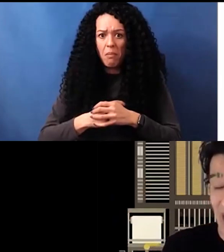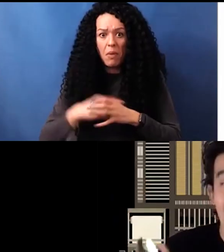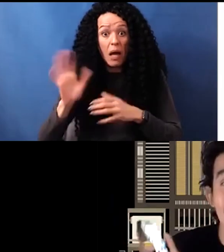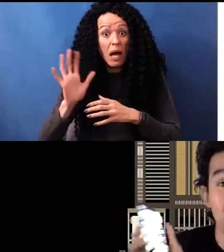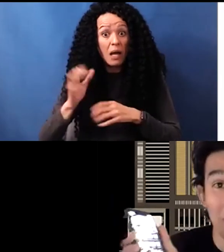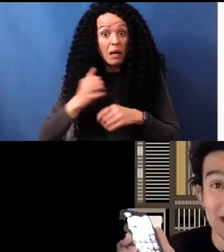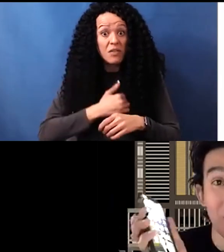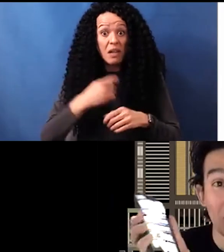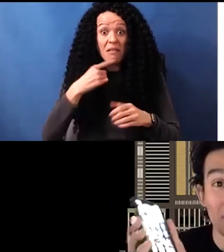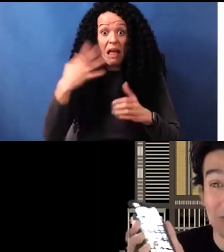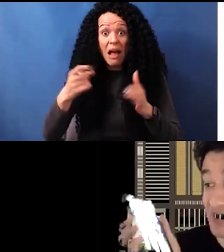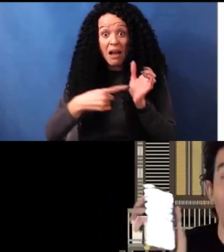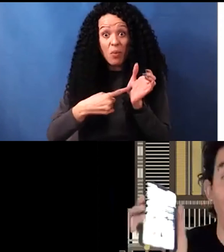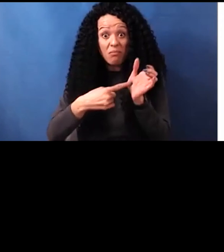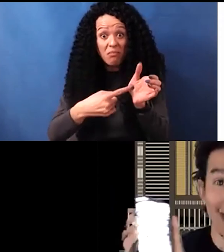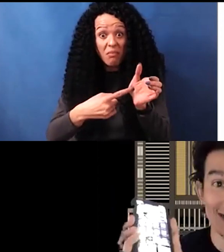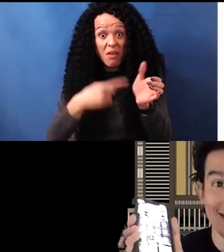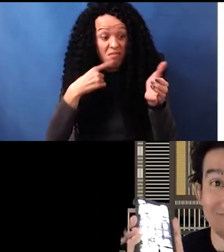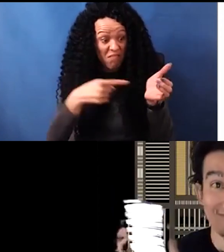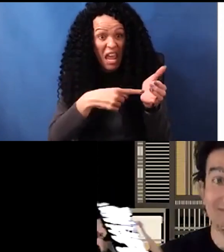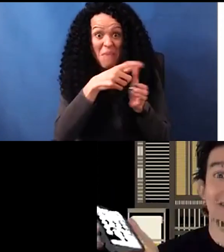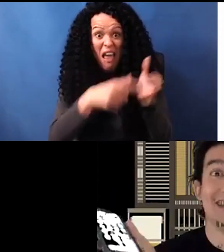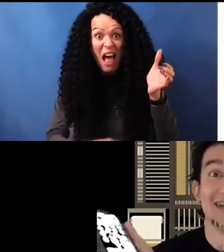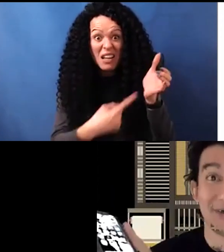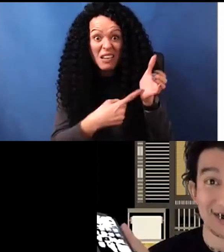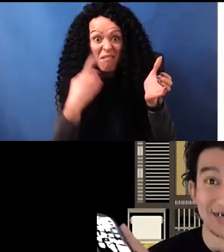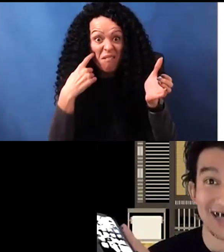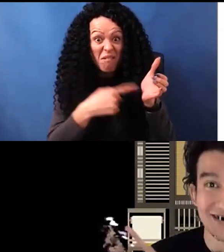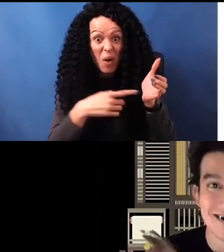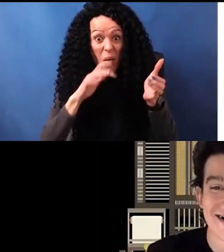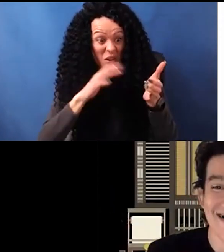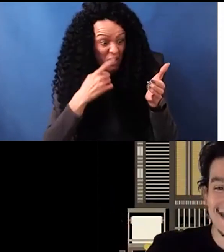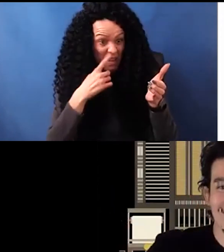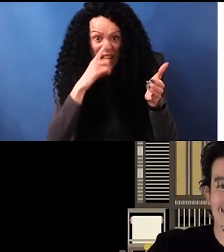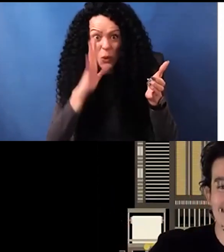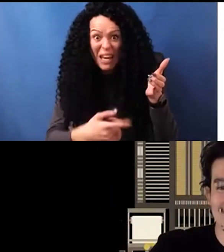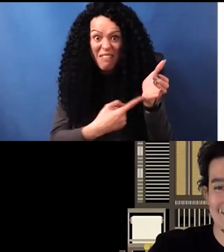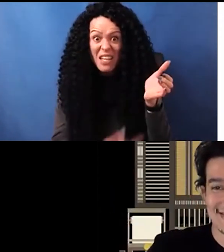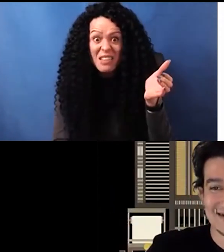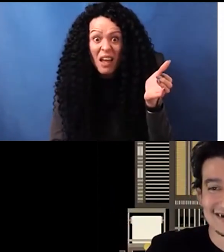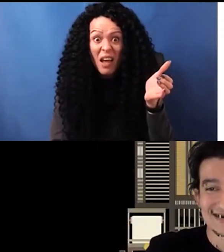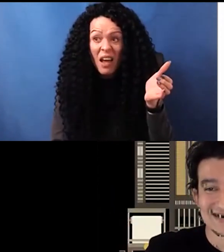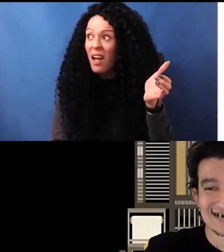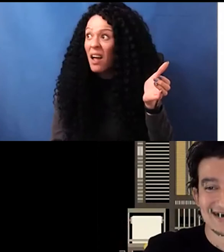Hi. I have one that's small enough to sit on my hand. Can you believe that? Oh, wow.